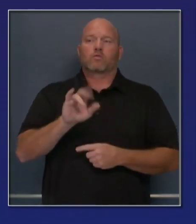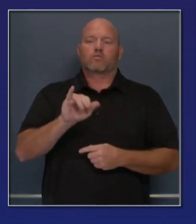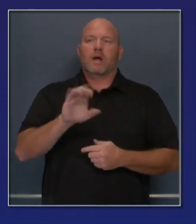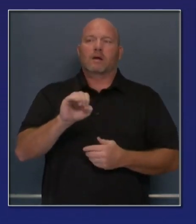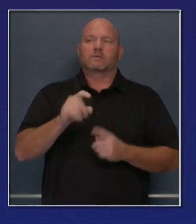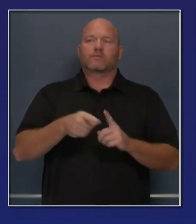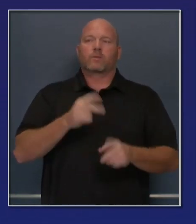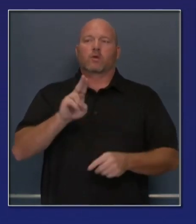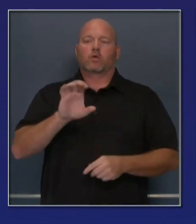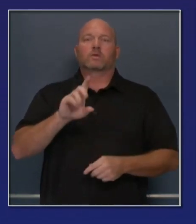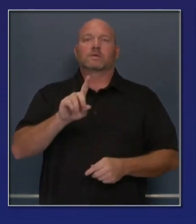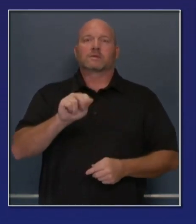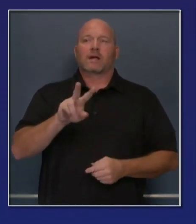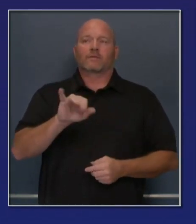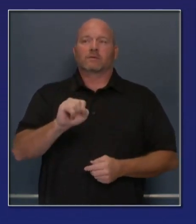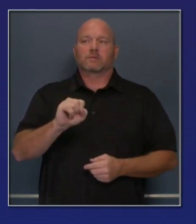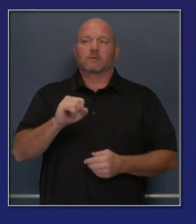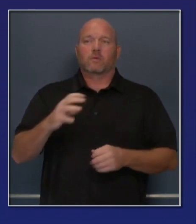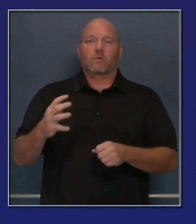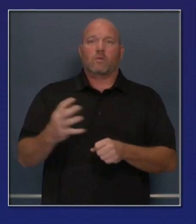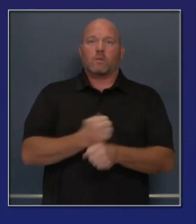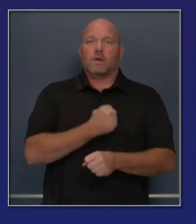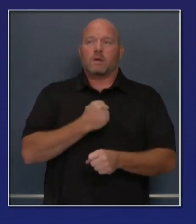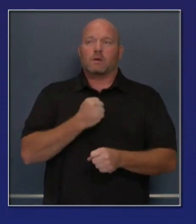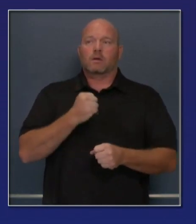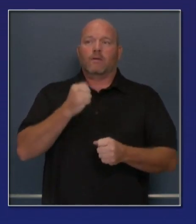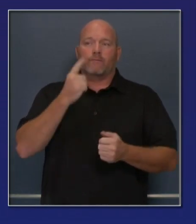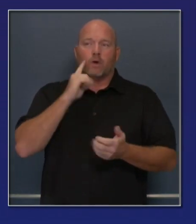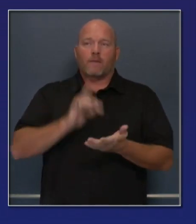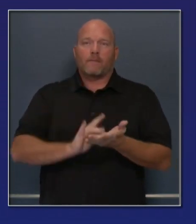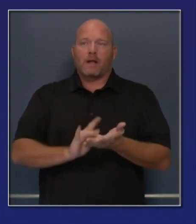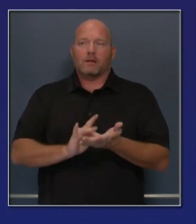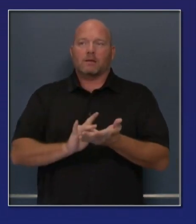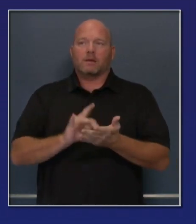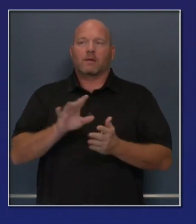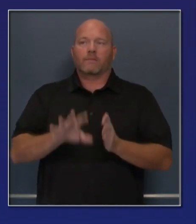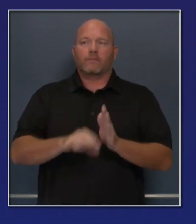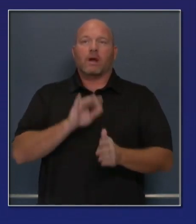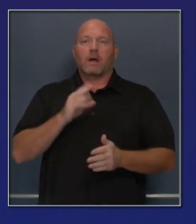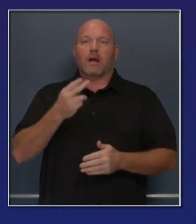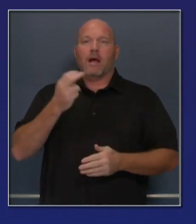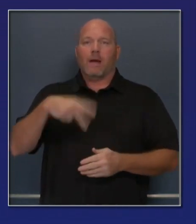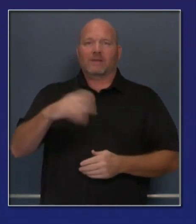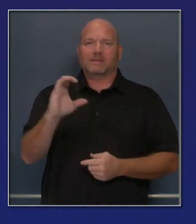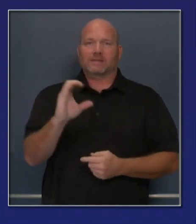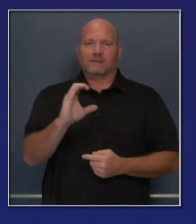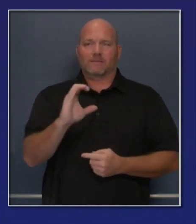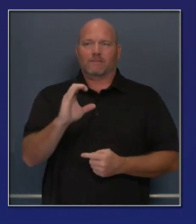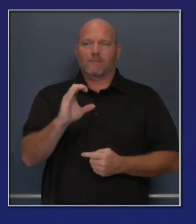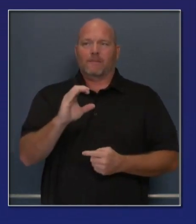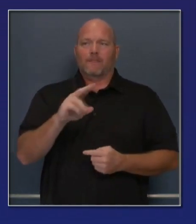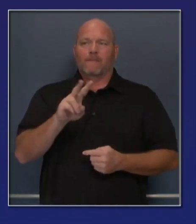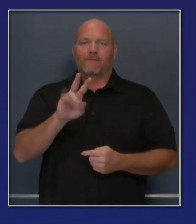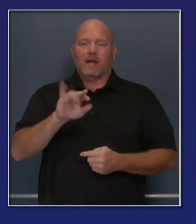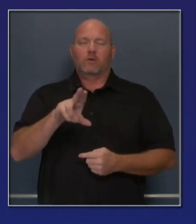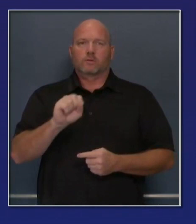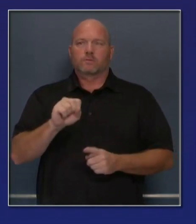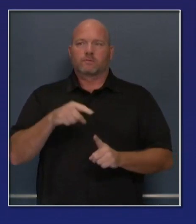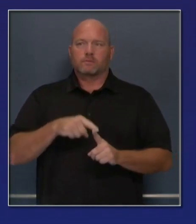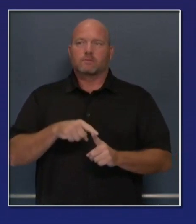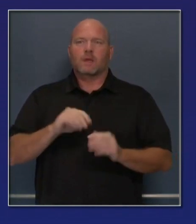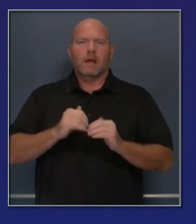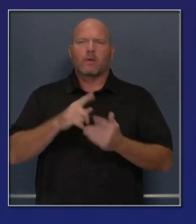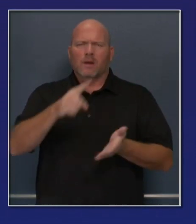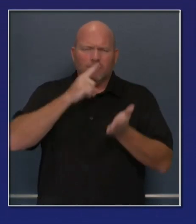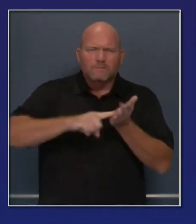and Caltech, won the Nobel Prize in Medicine for discovering the hepatitis C virus. And that discovery has made possible blood tests and